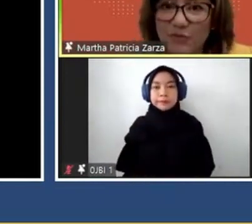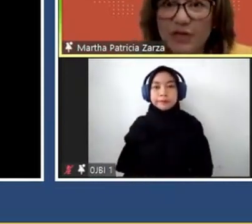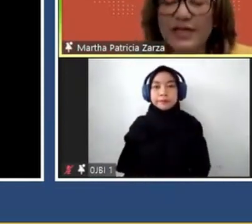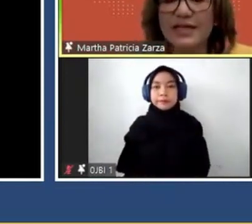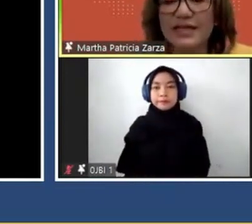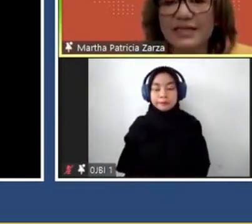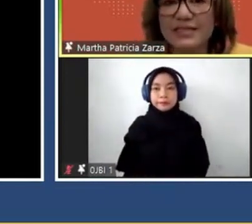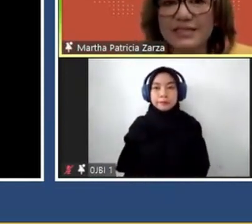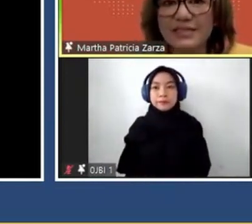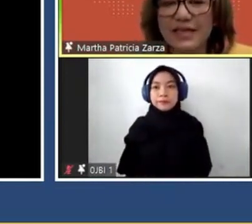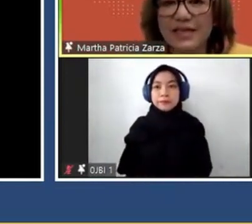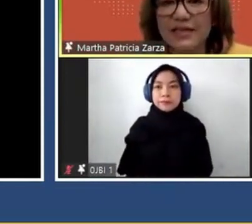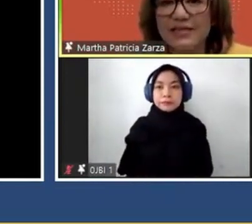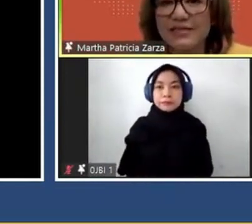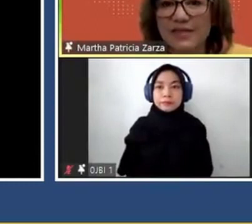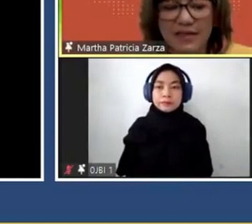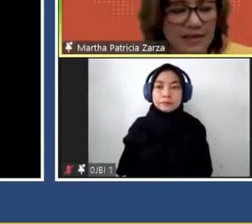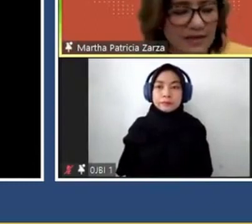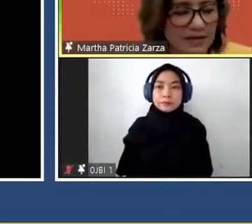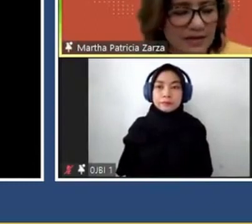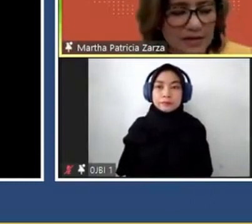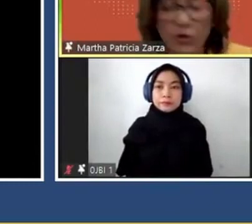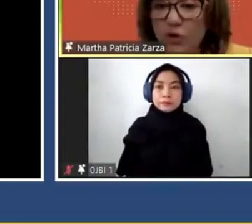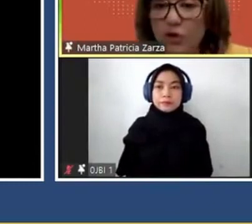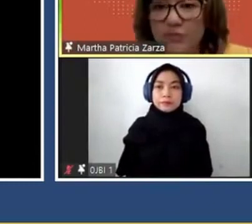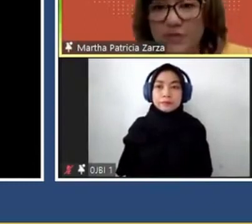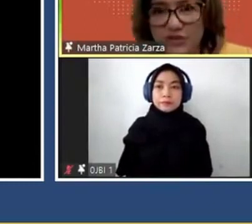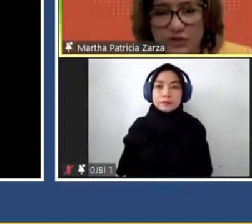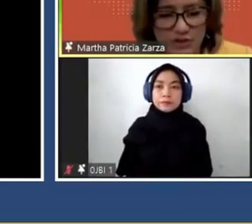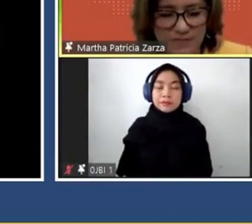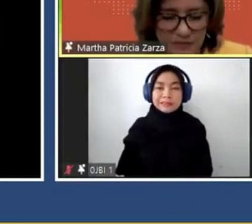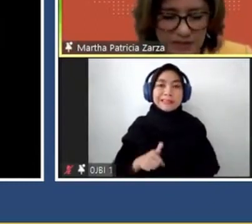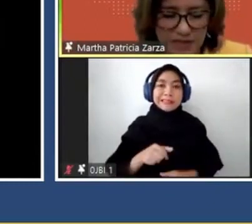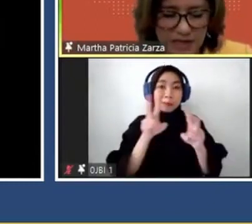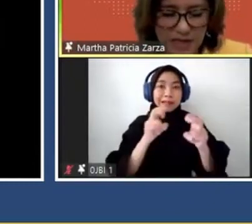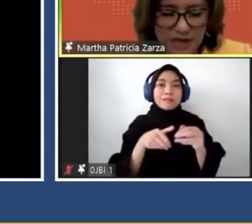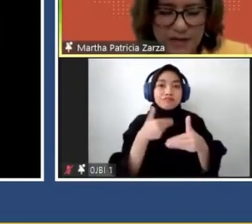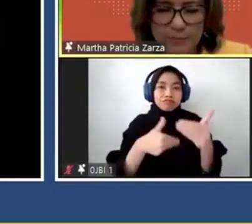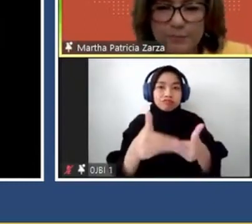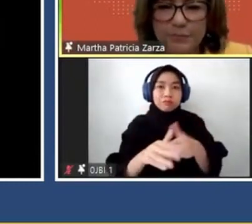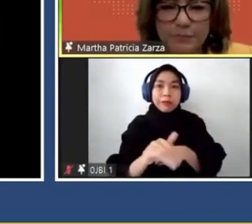said before, it is an ongoing research.